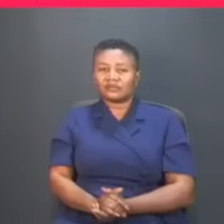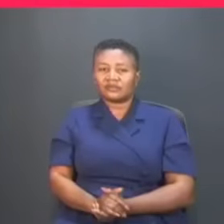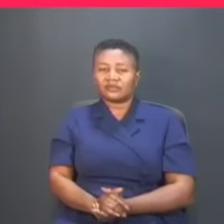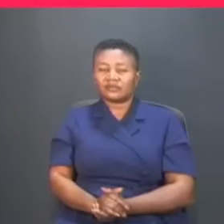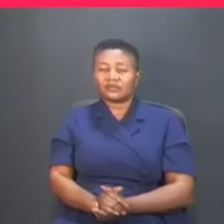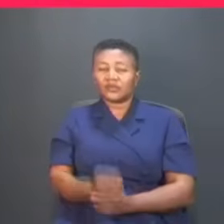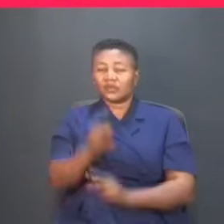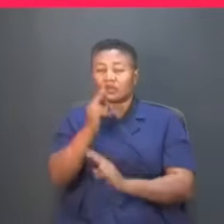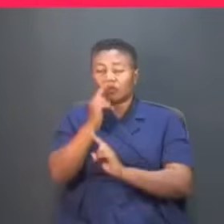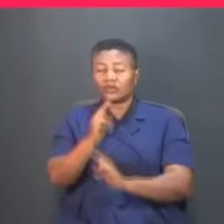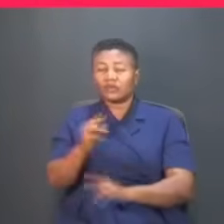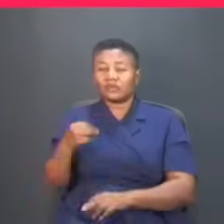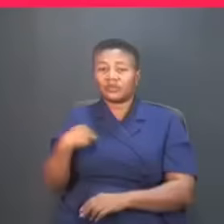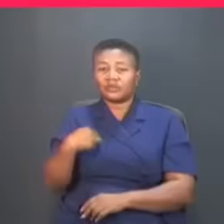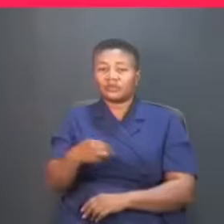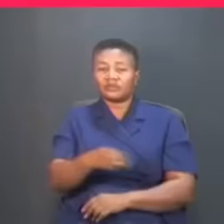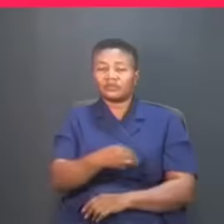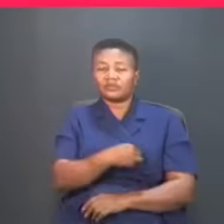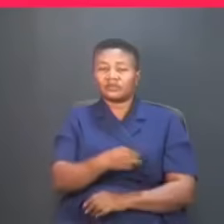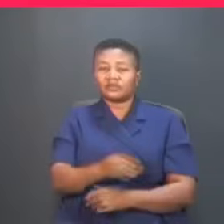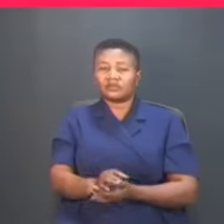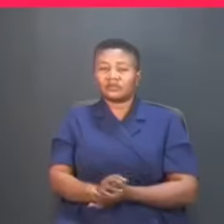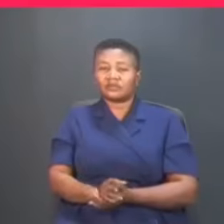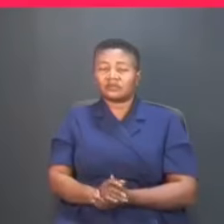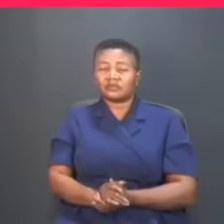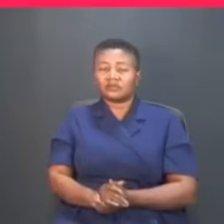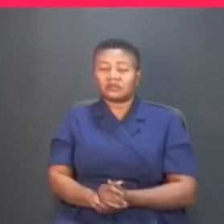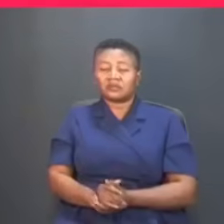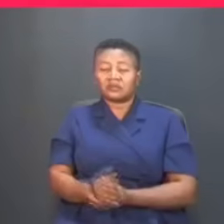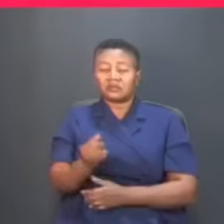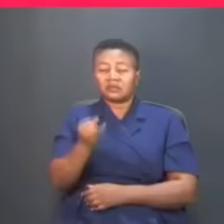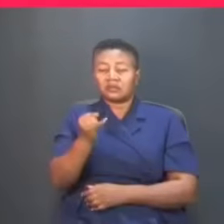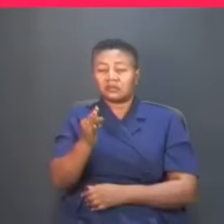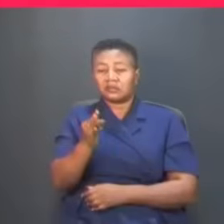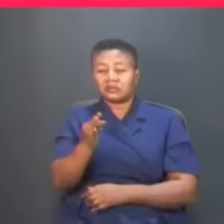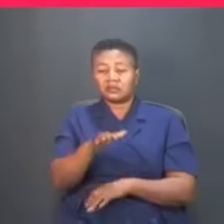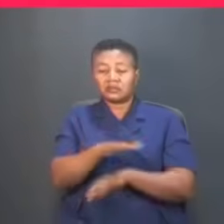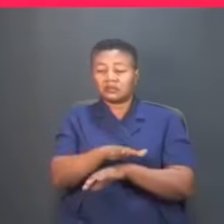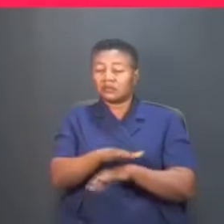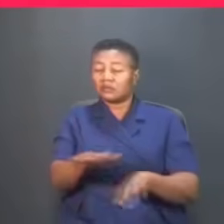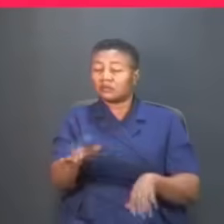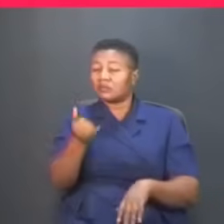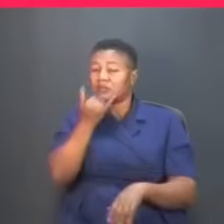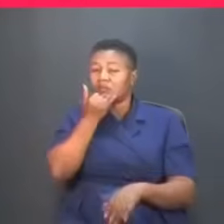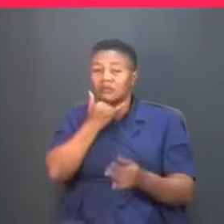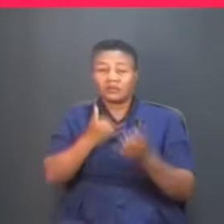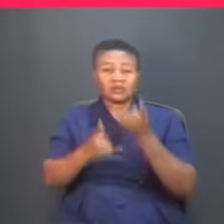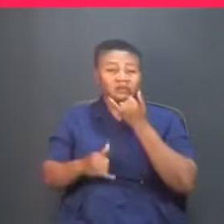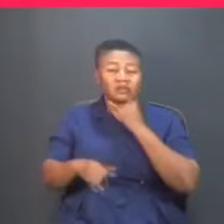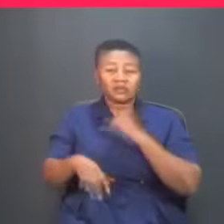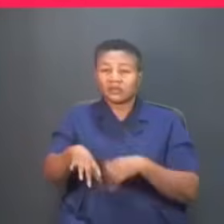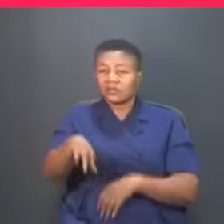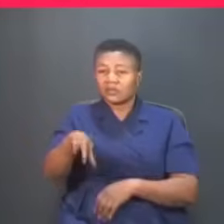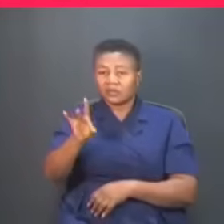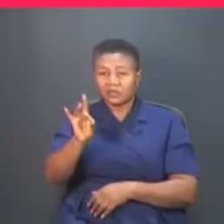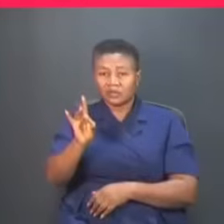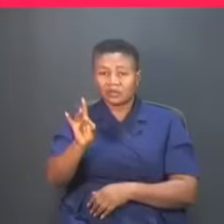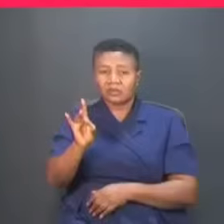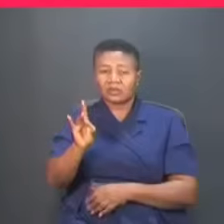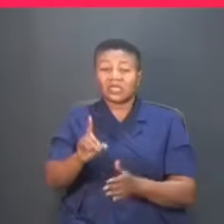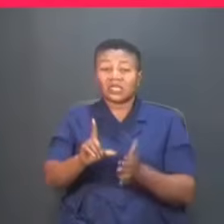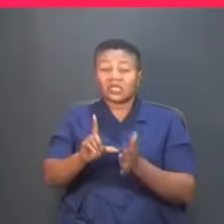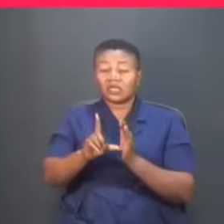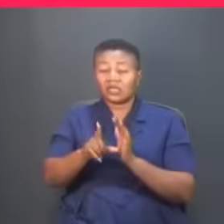Honorable members, in the absence of any further corrections, the votes